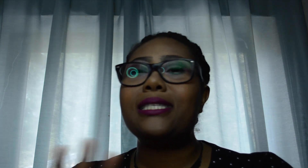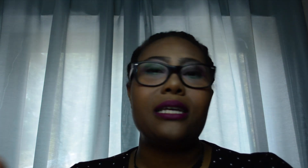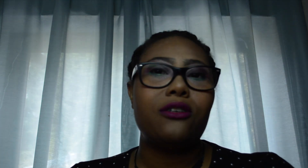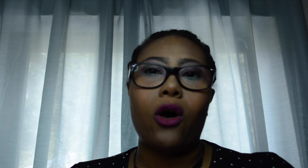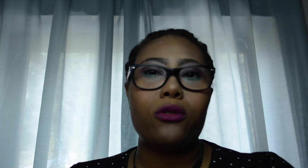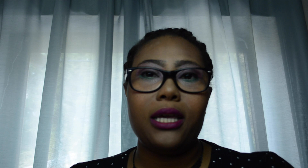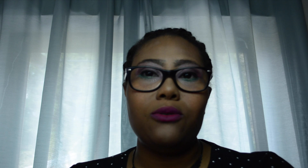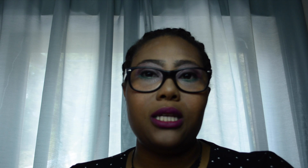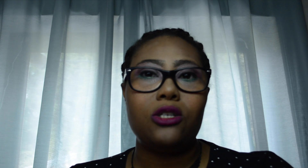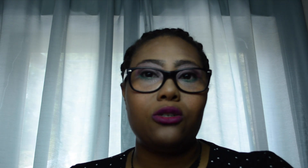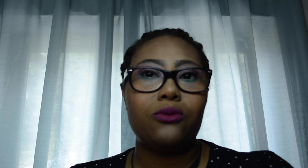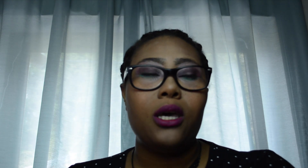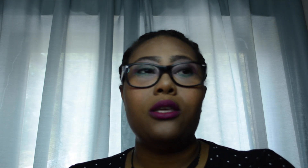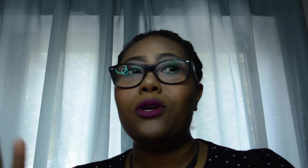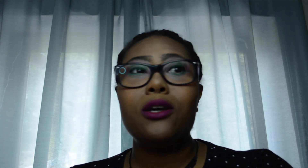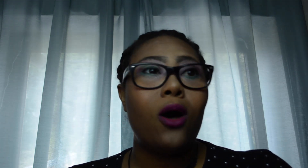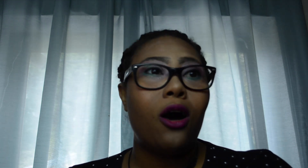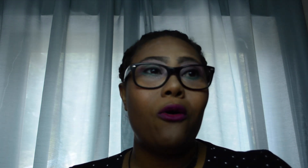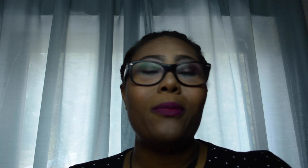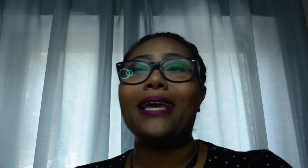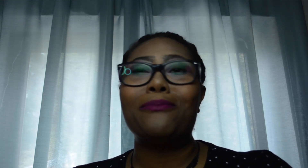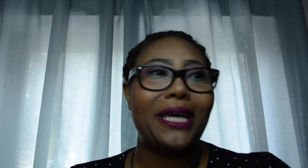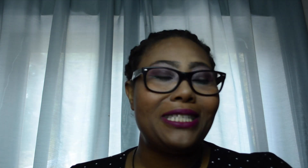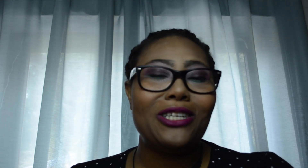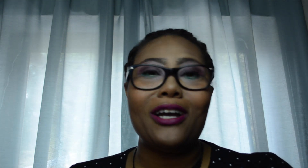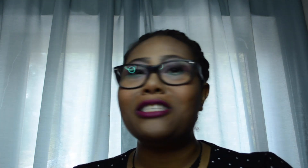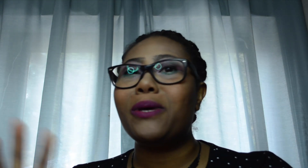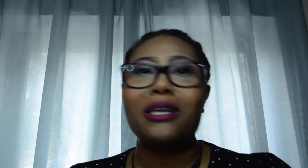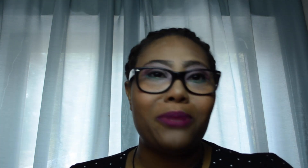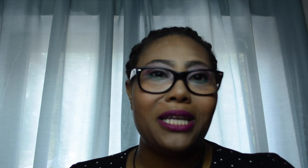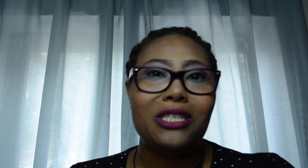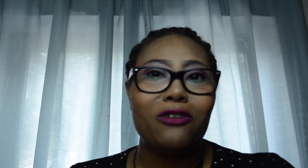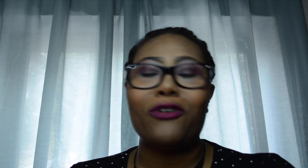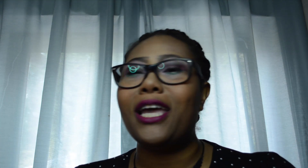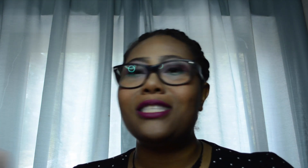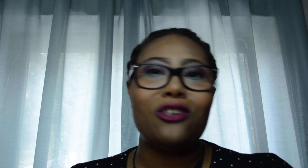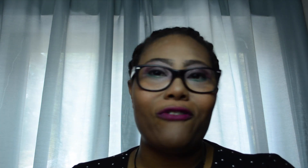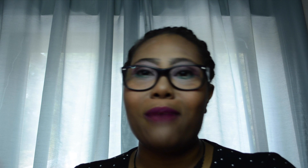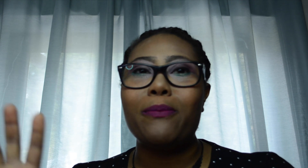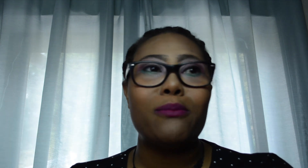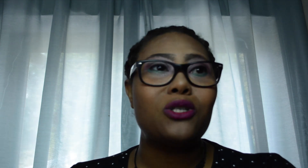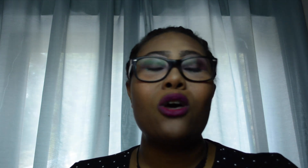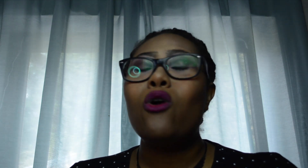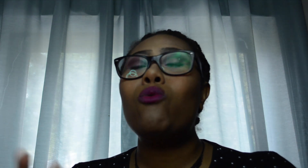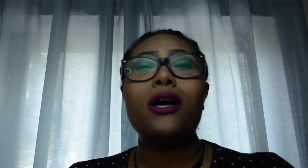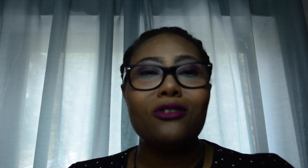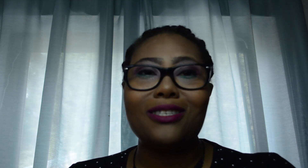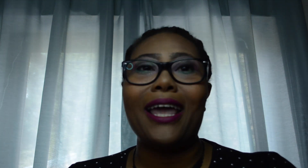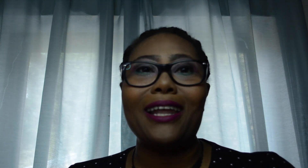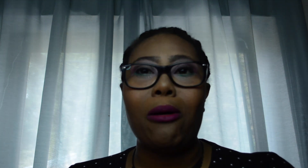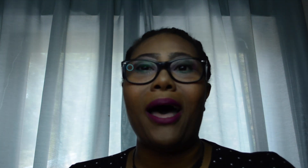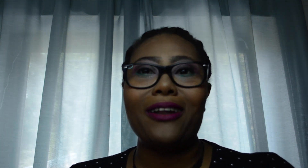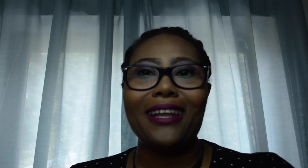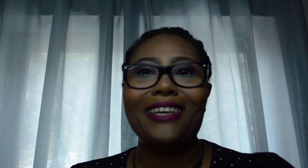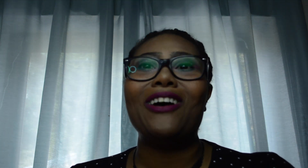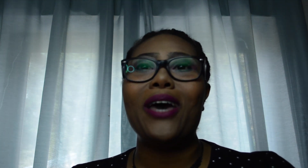the extent of all that you need to do. You can go home and complain to your husband, complain to your friends, your family members who will